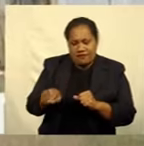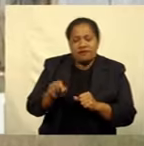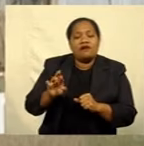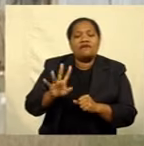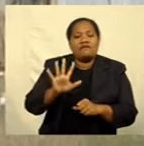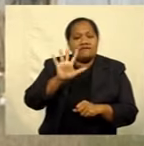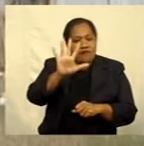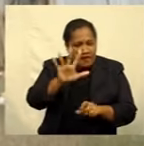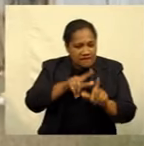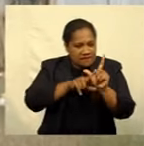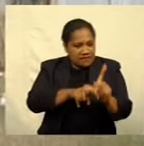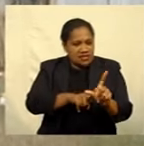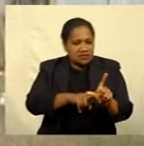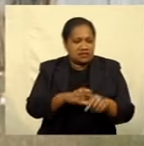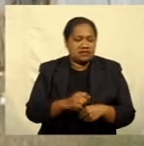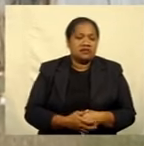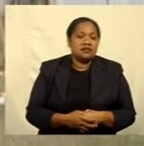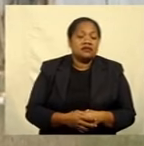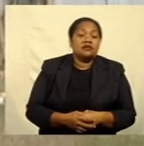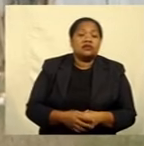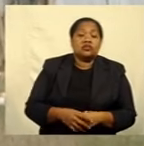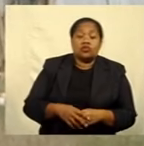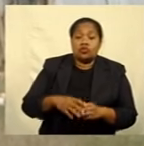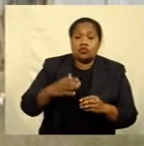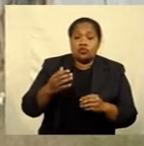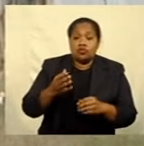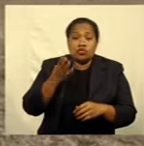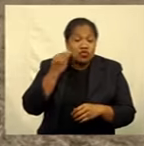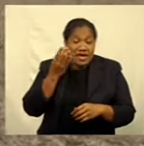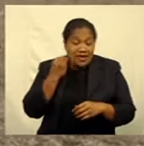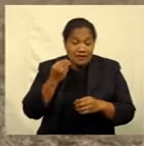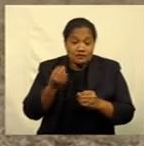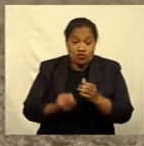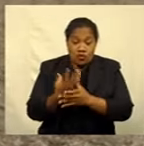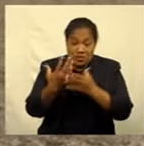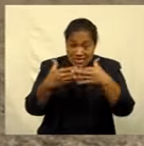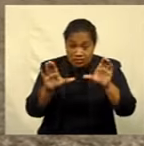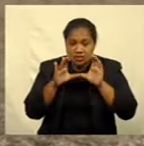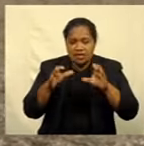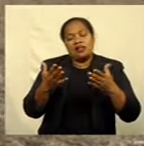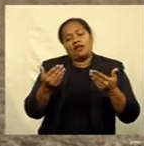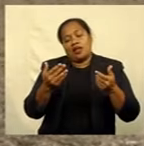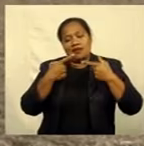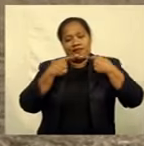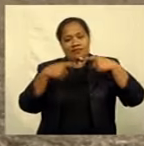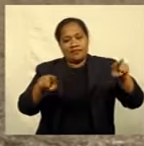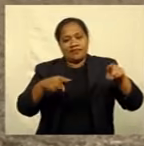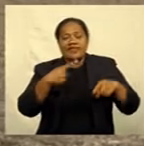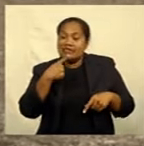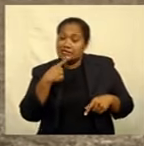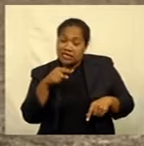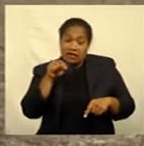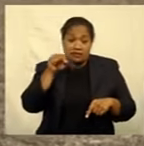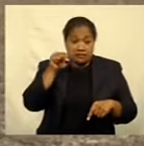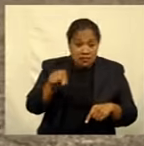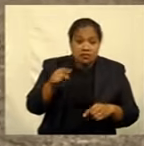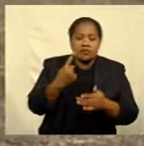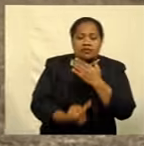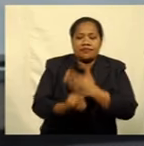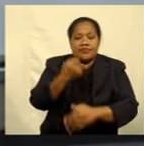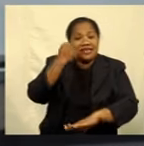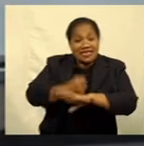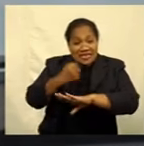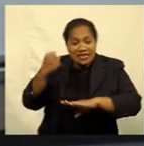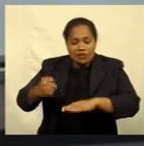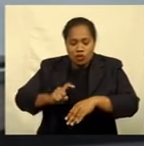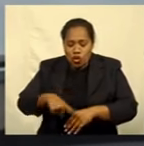5 years. The Sugarcane Growers Council has also welcomed the announcement, saying that this basically indicates that government